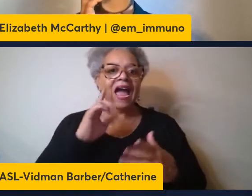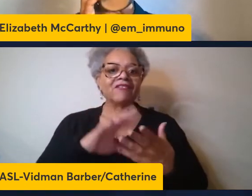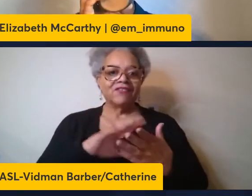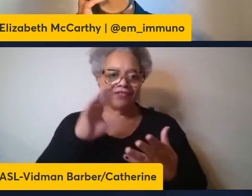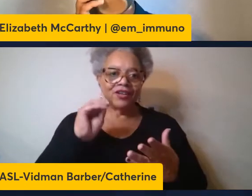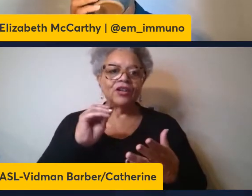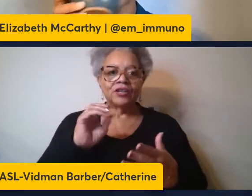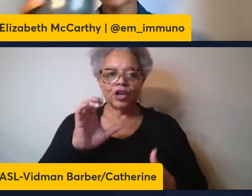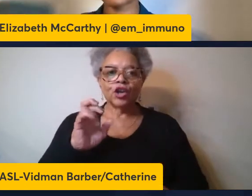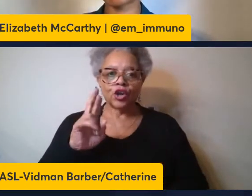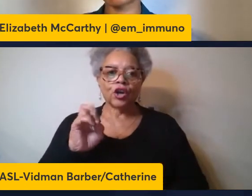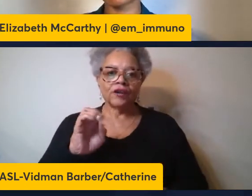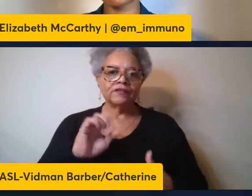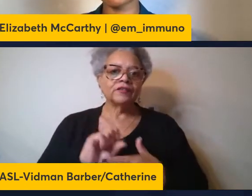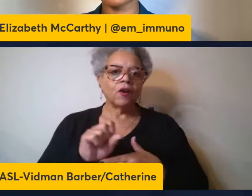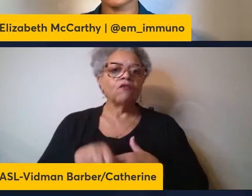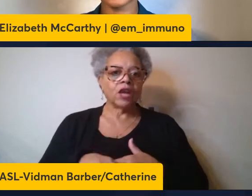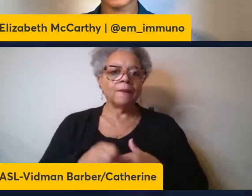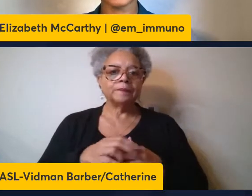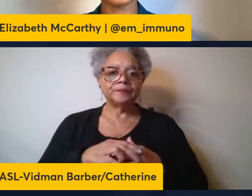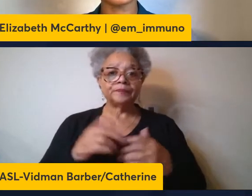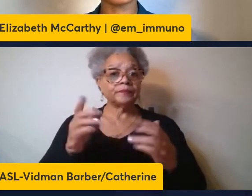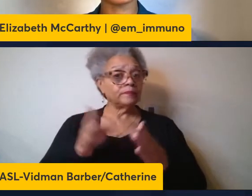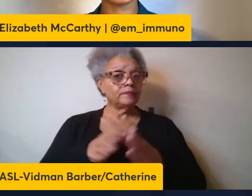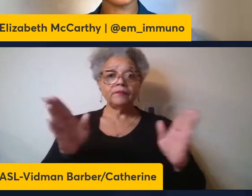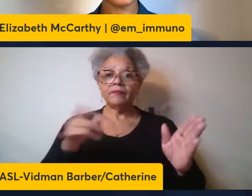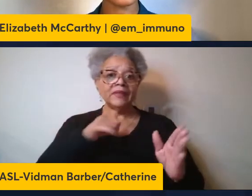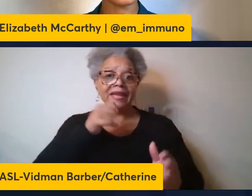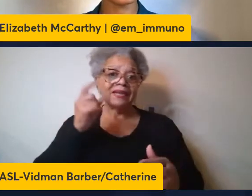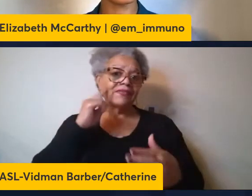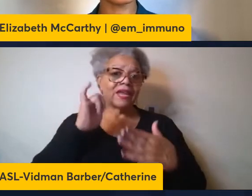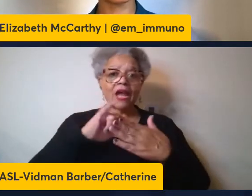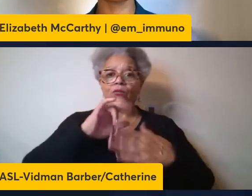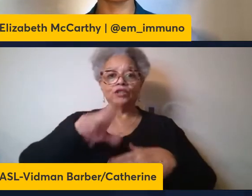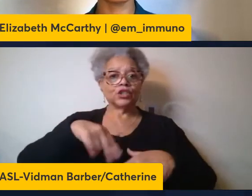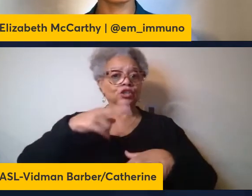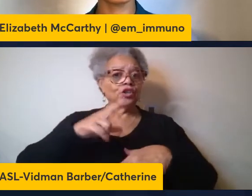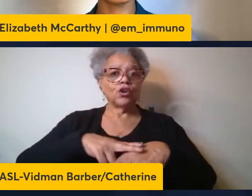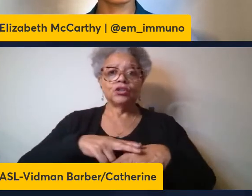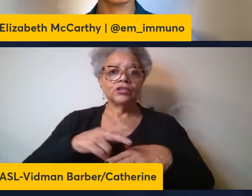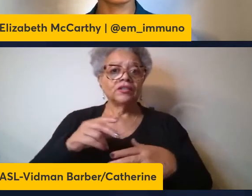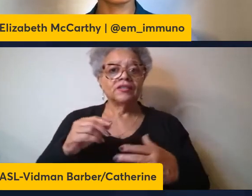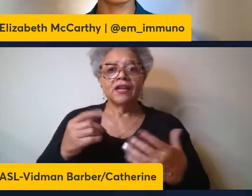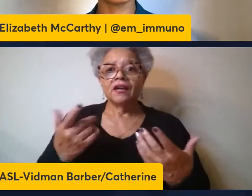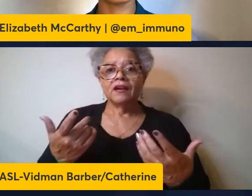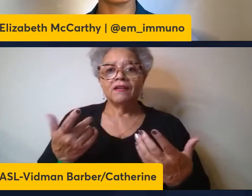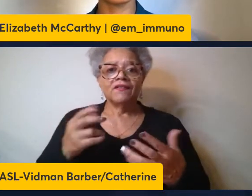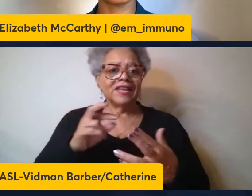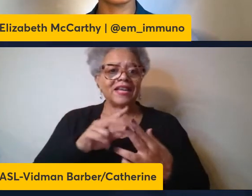to get over. And so yeah, I generally didn't think I was sort of a natural at it at either of these sort of fields. So that's